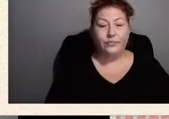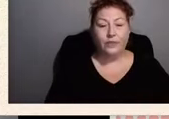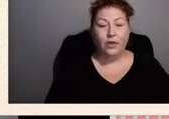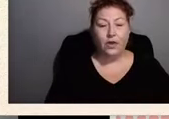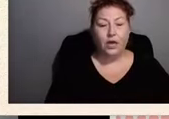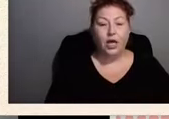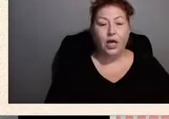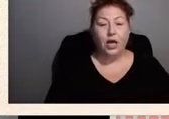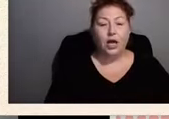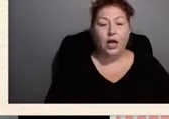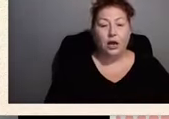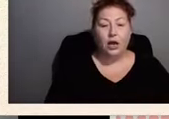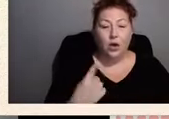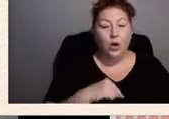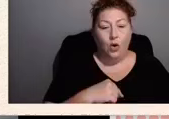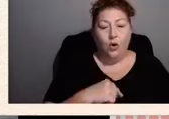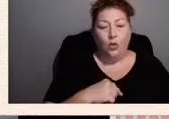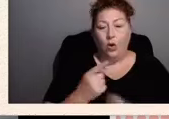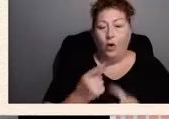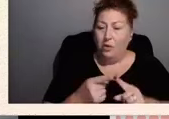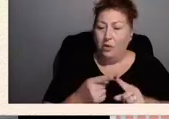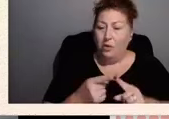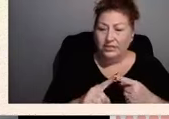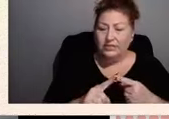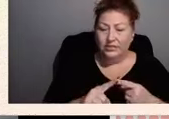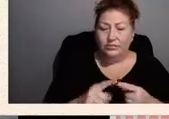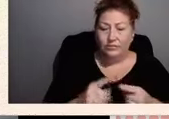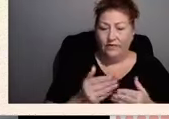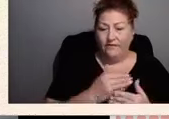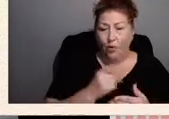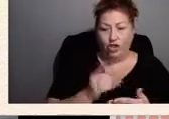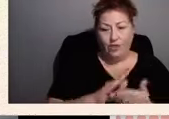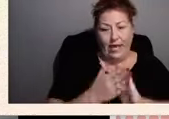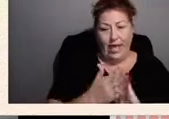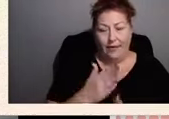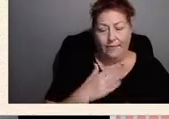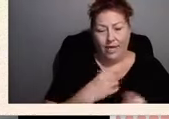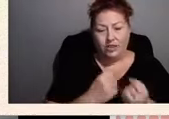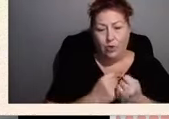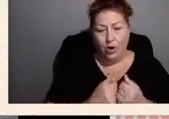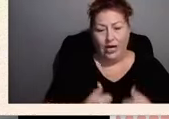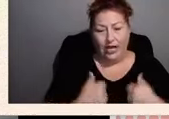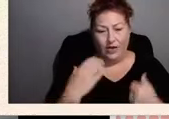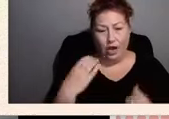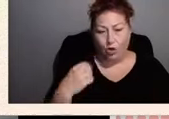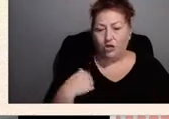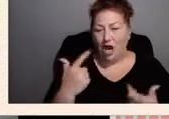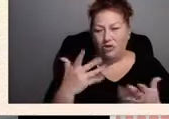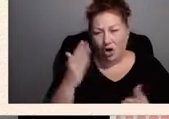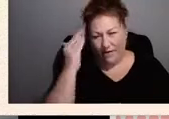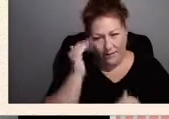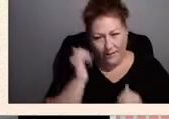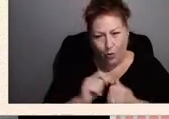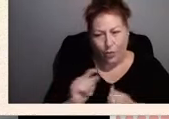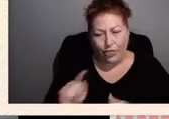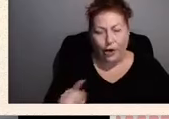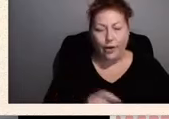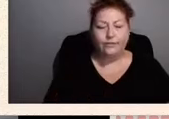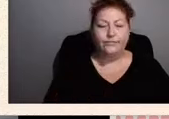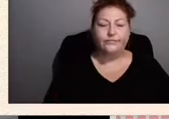We were, like I said, we were friends before she was my supported living coach, and I was already familiar with her.